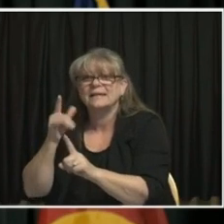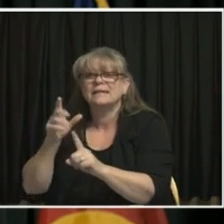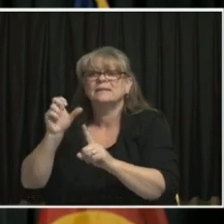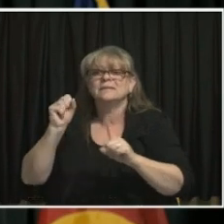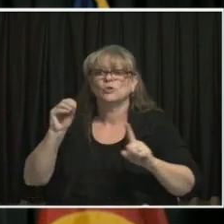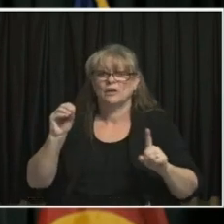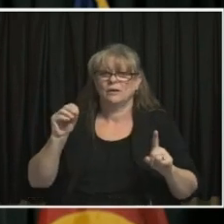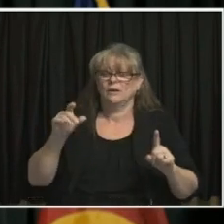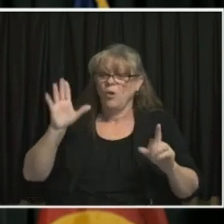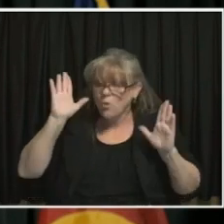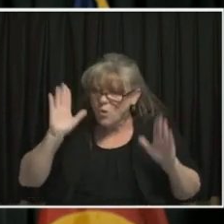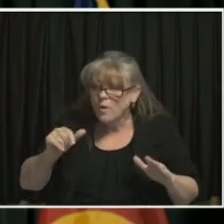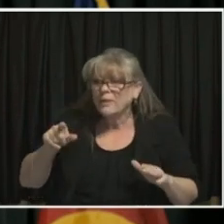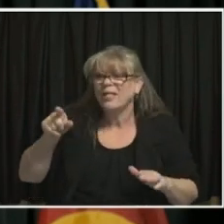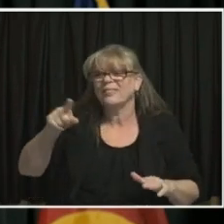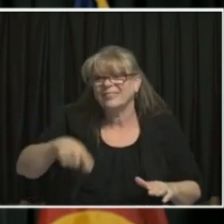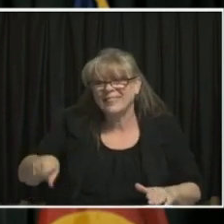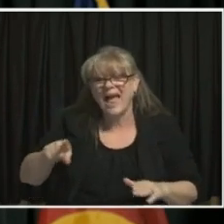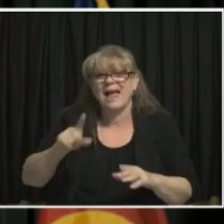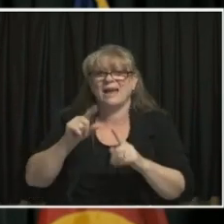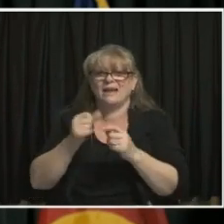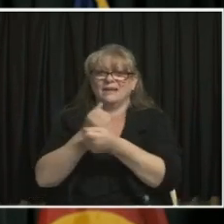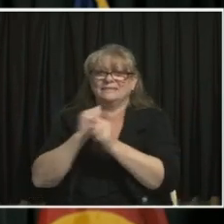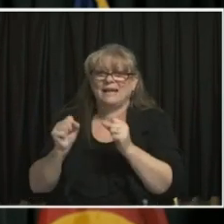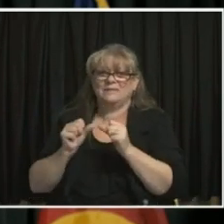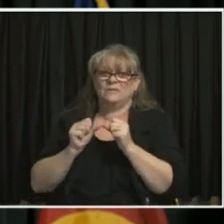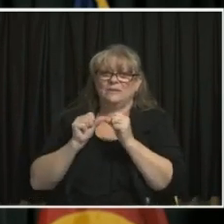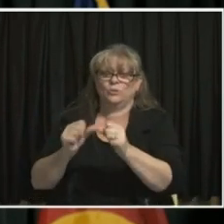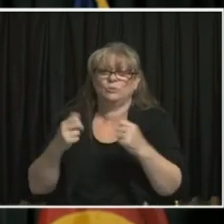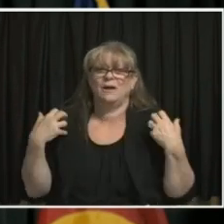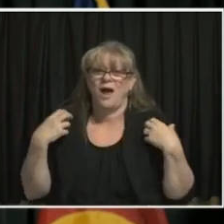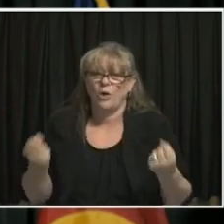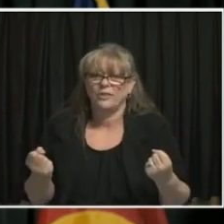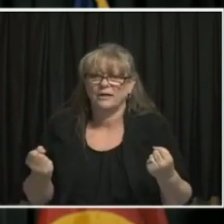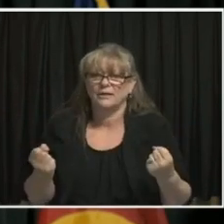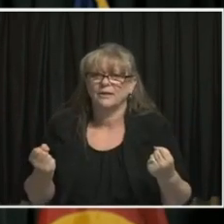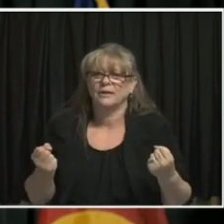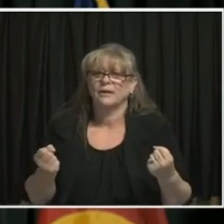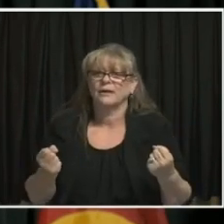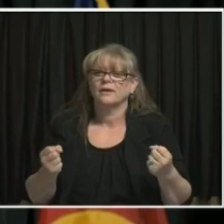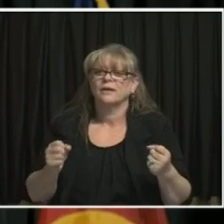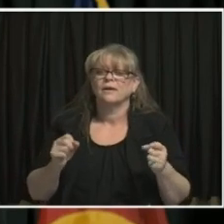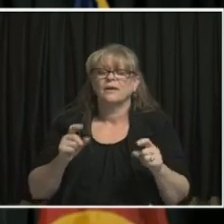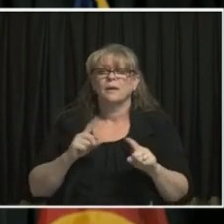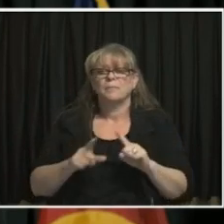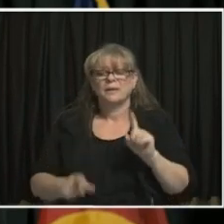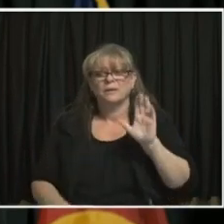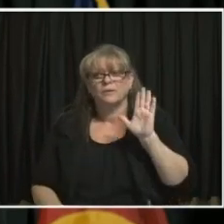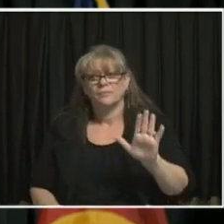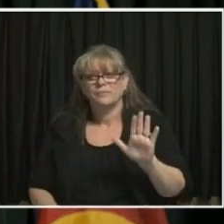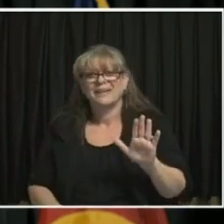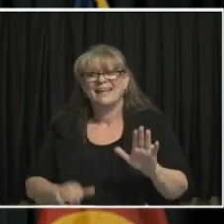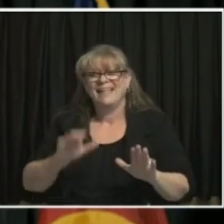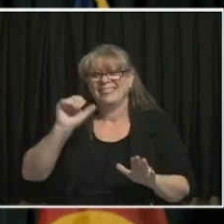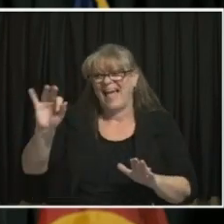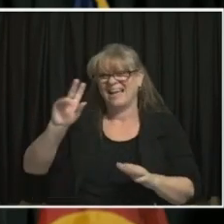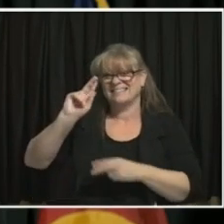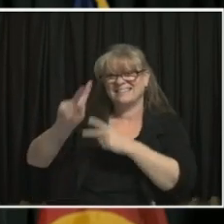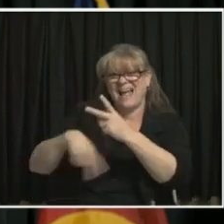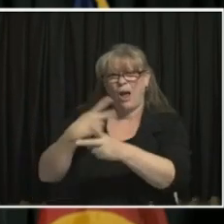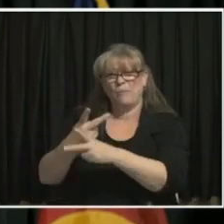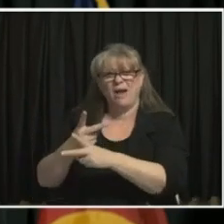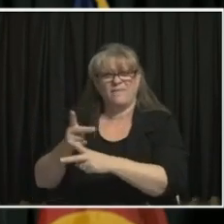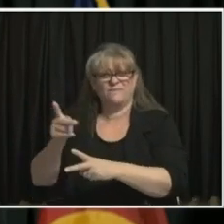there. Here's the situation. And it's likely that in one instance like that, hopefully,